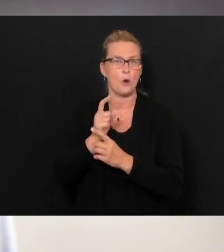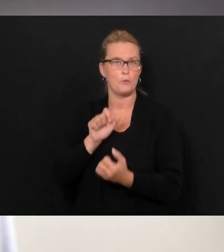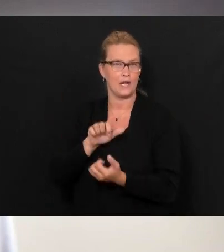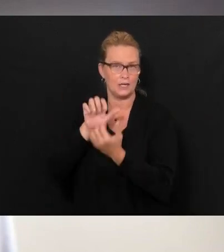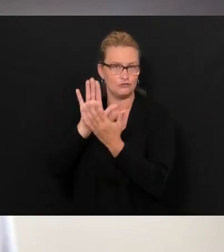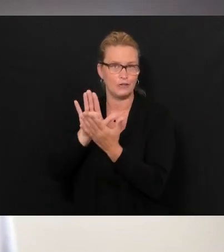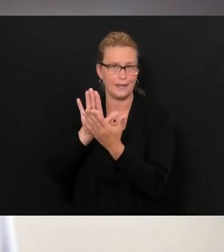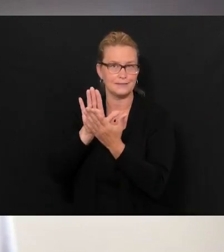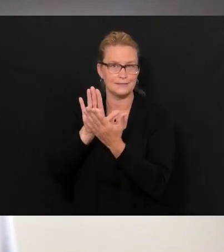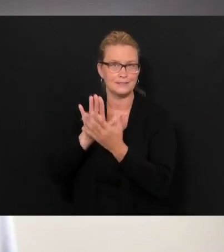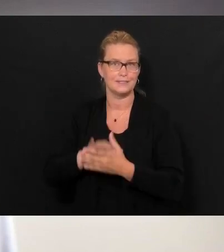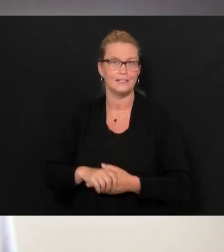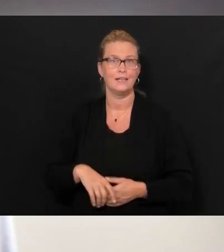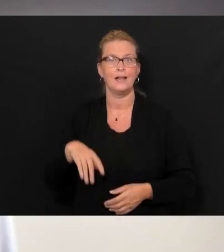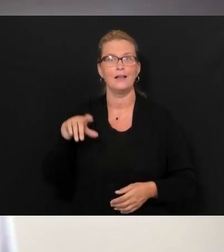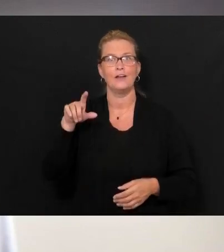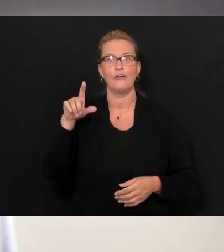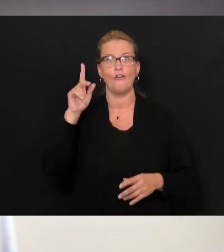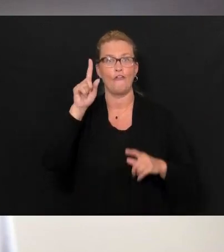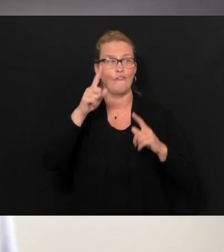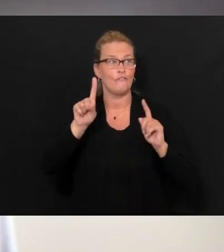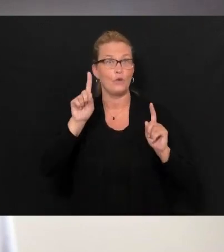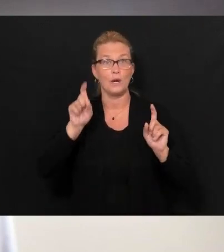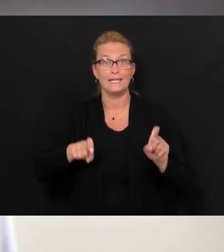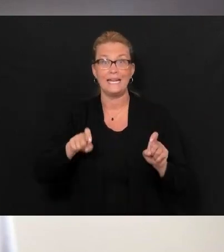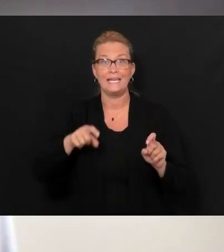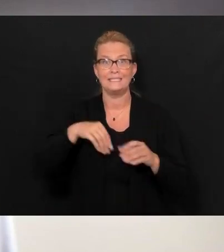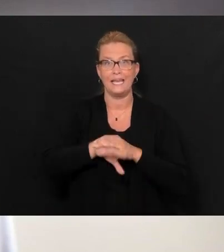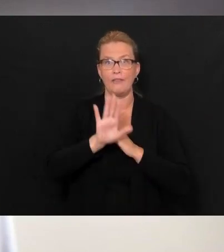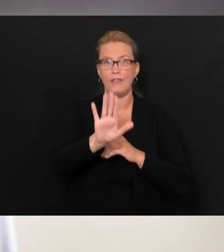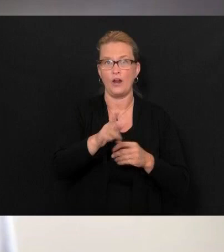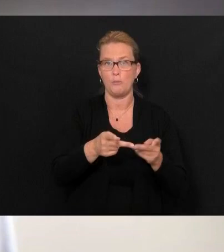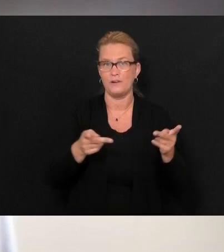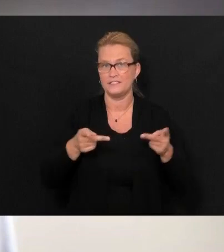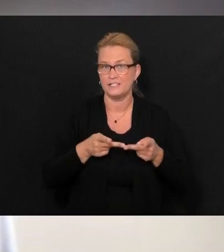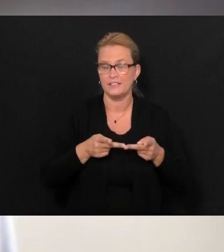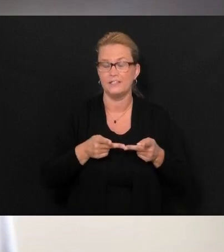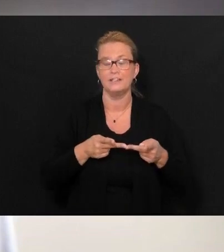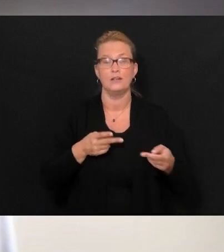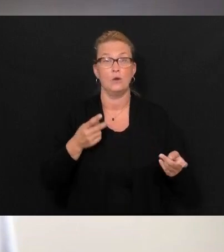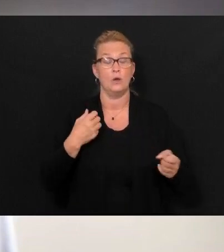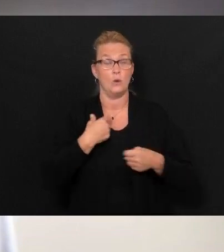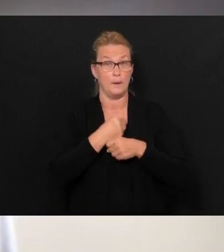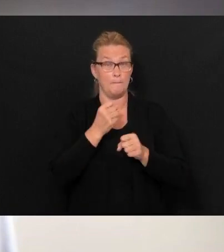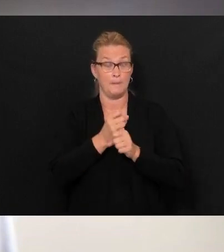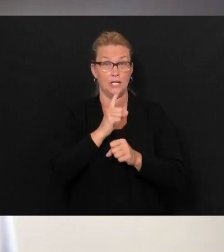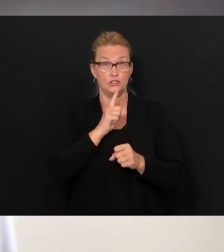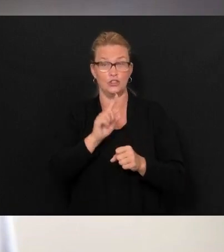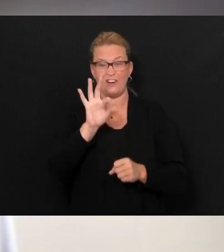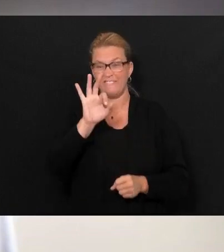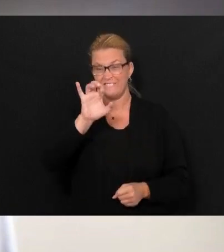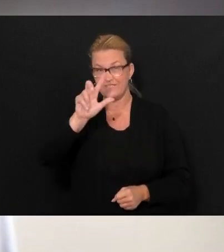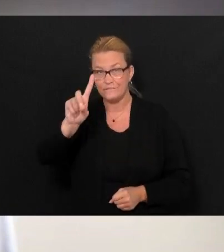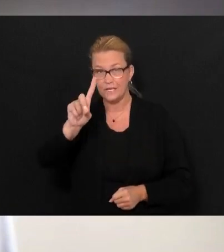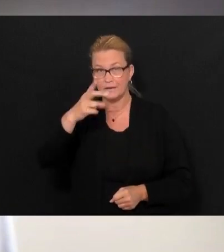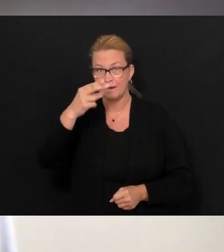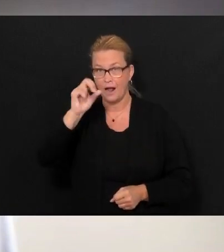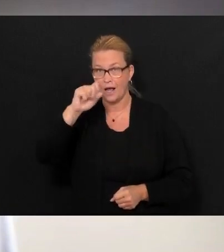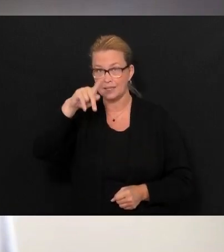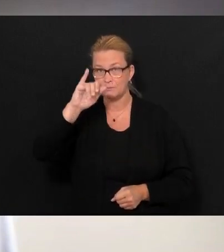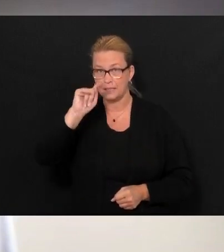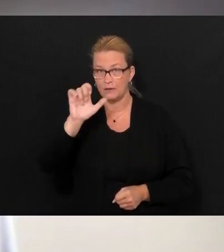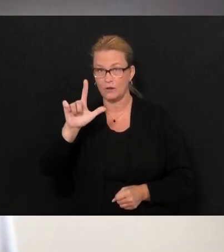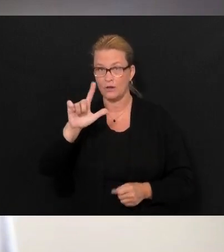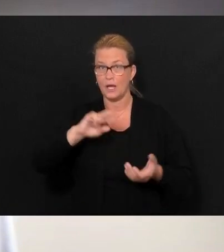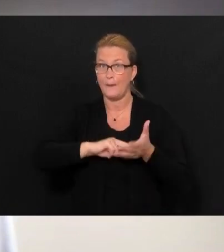address needs in those areas. But I want to make sure, again, when we talk about a field hospital, we're talking about a